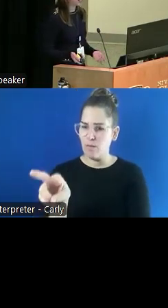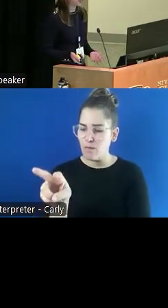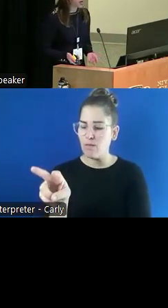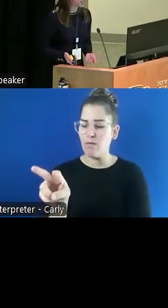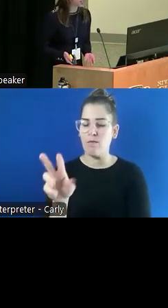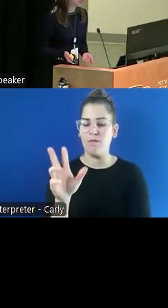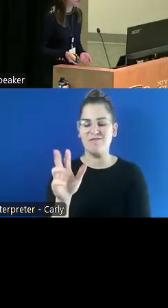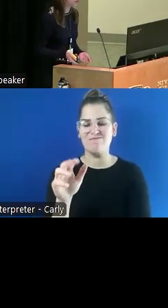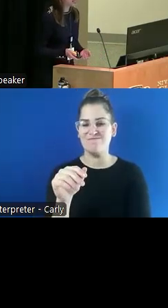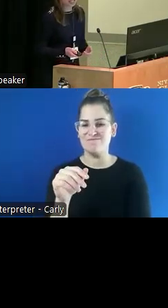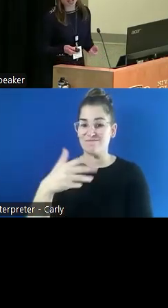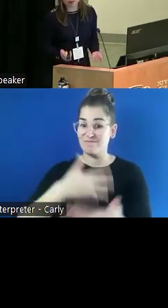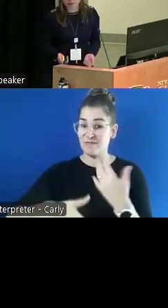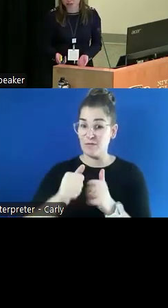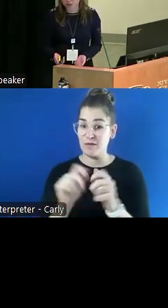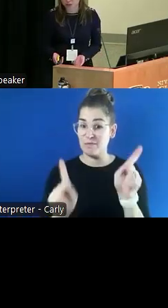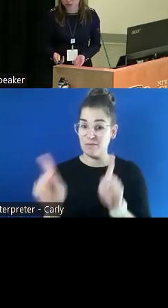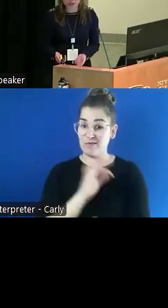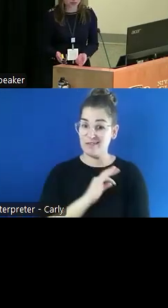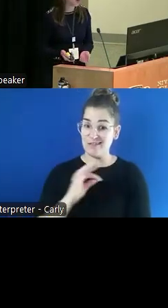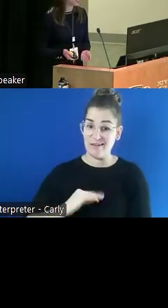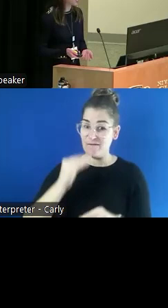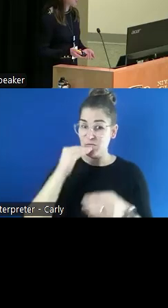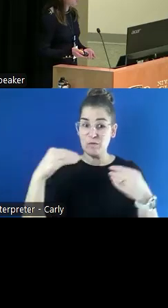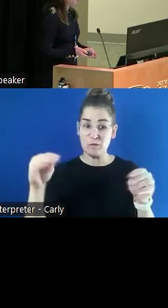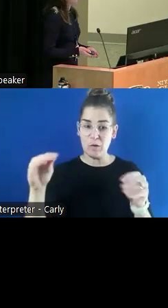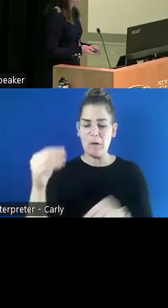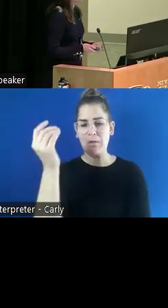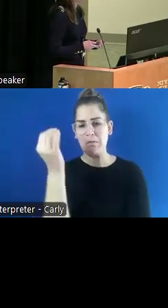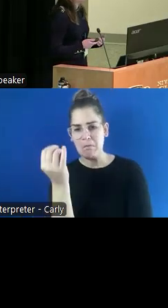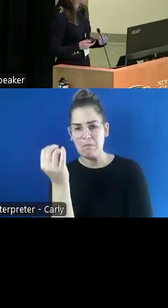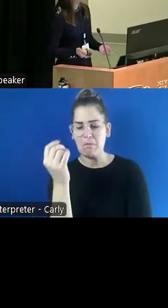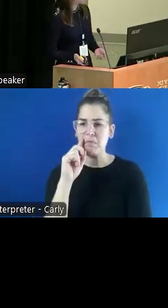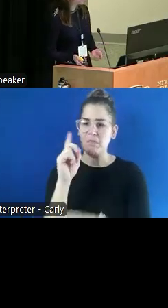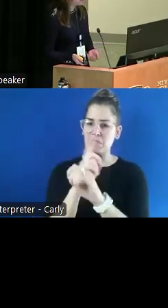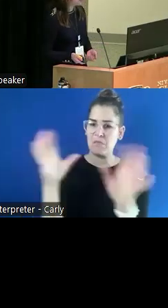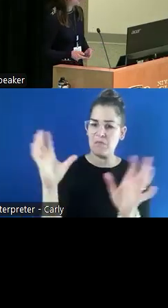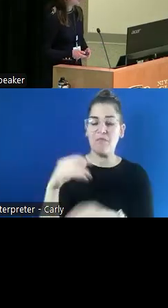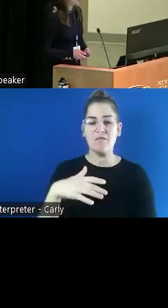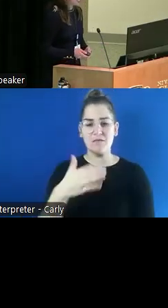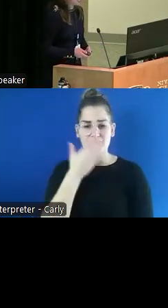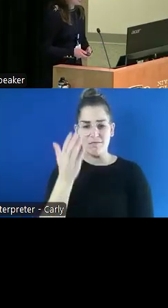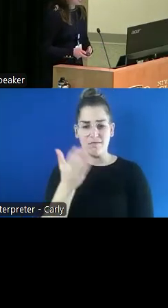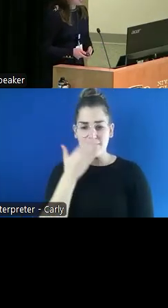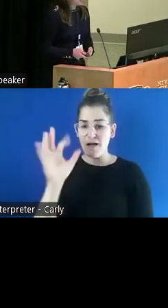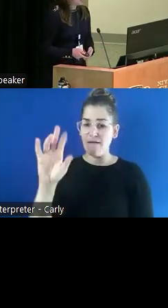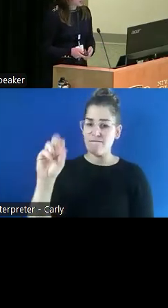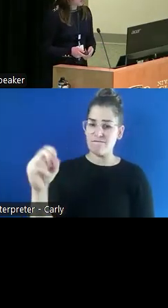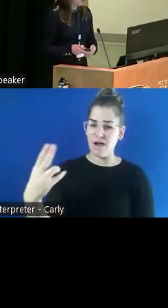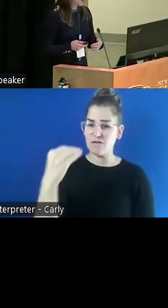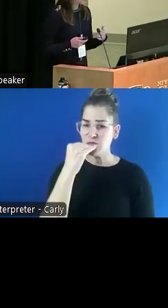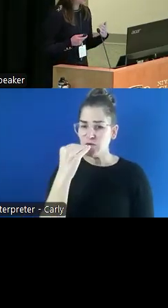enjoy interactions with friendly staff members at the grocery store, or they enjoy the smell of fresh food,